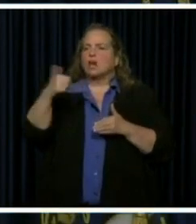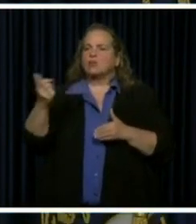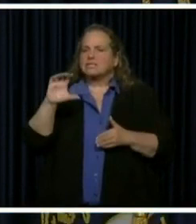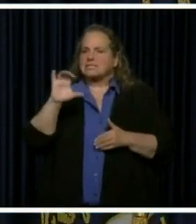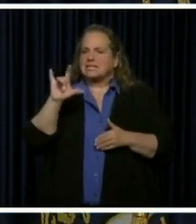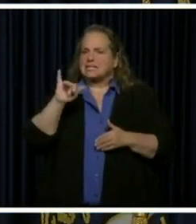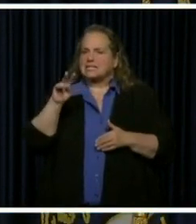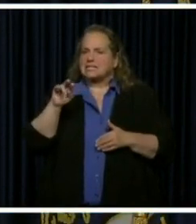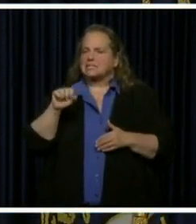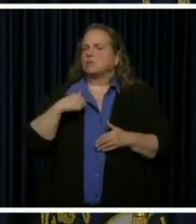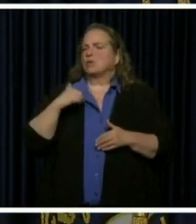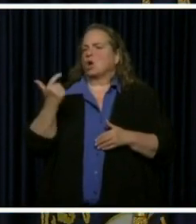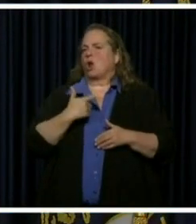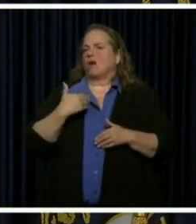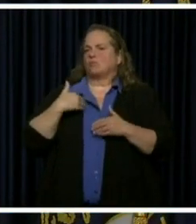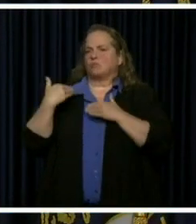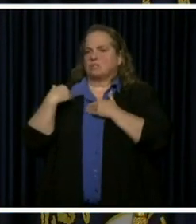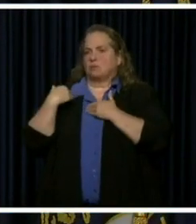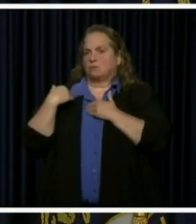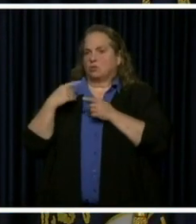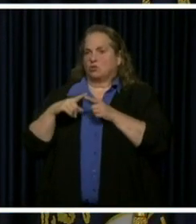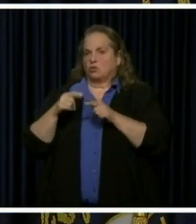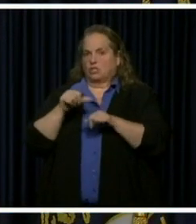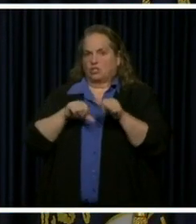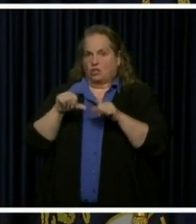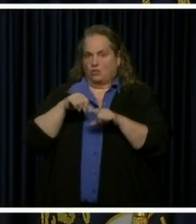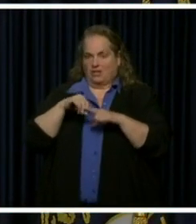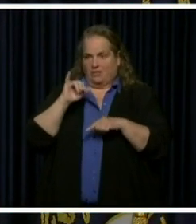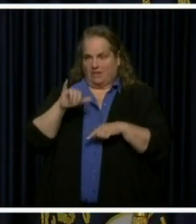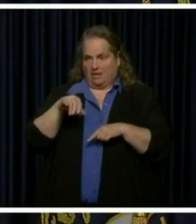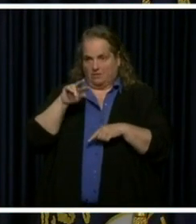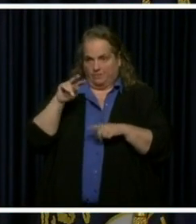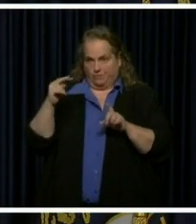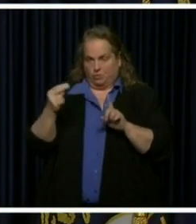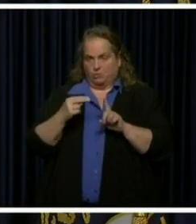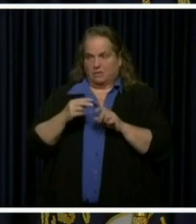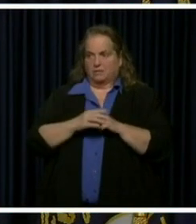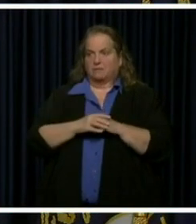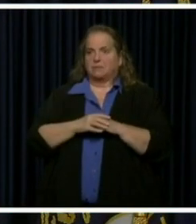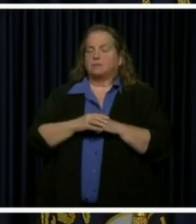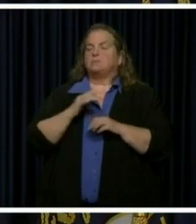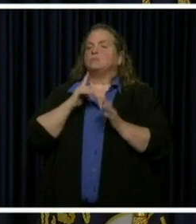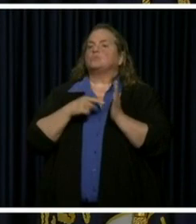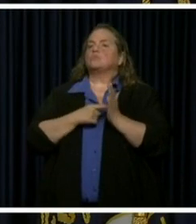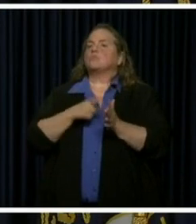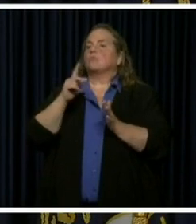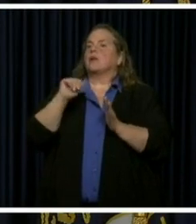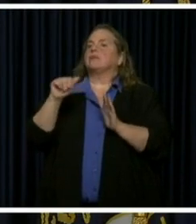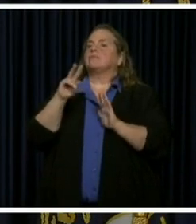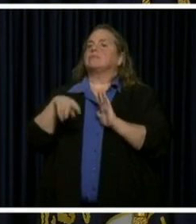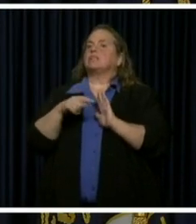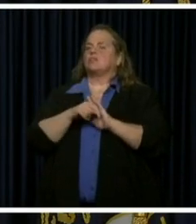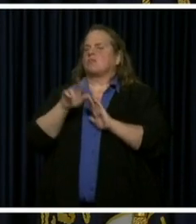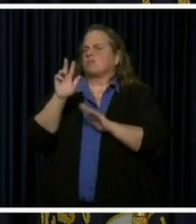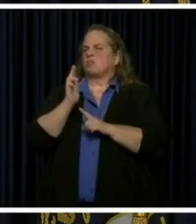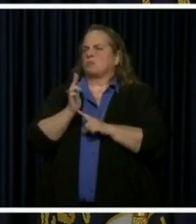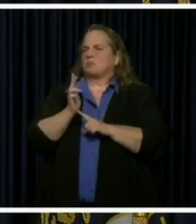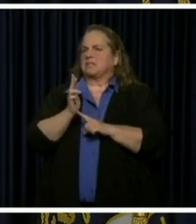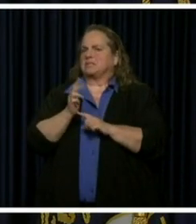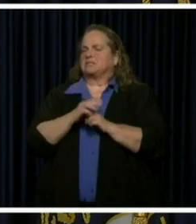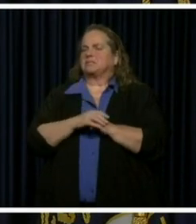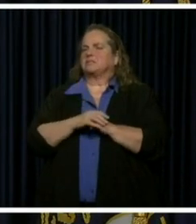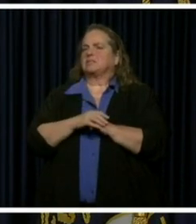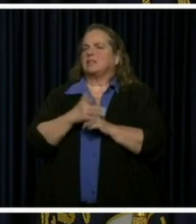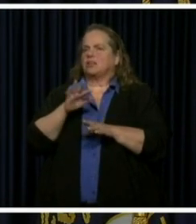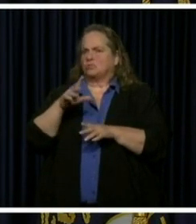citizens, because we all have a responsibility to each other in this regard. I'm going to show you a video. It's about 3 minutes.